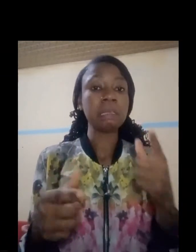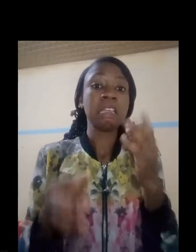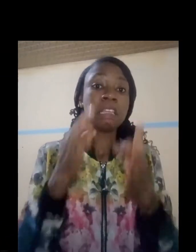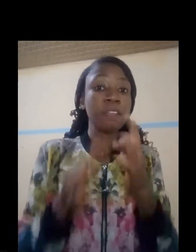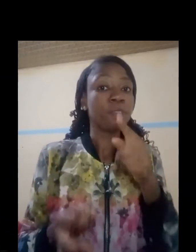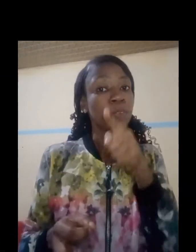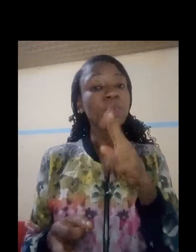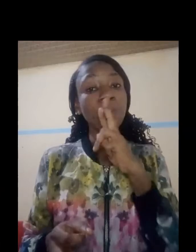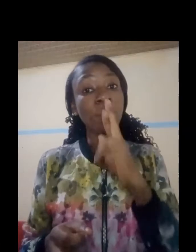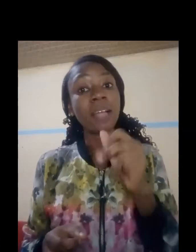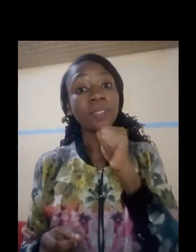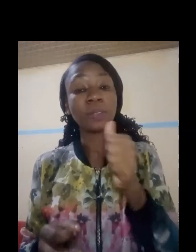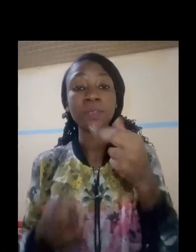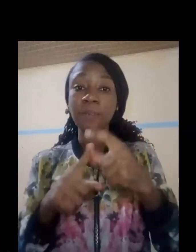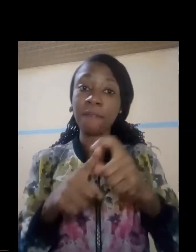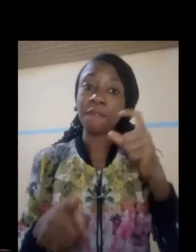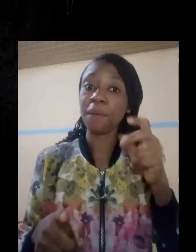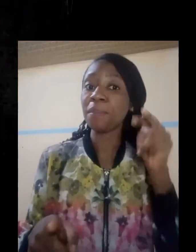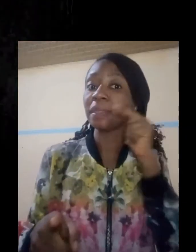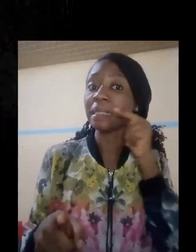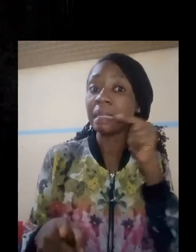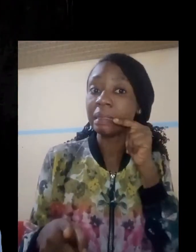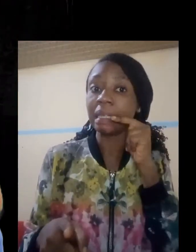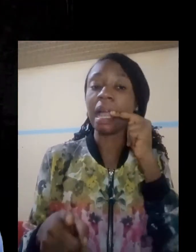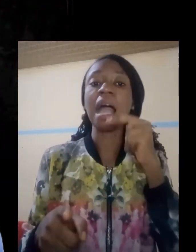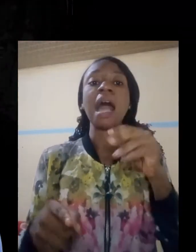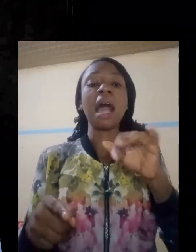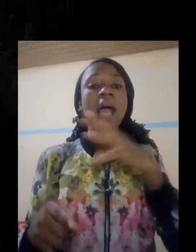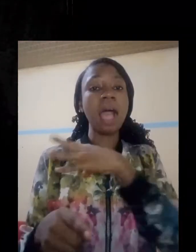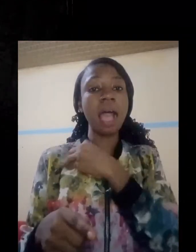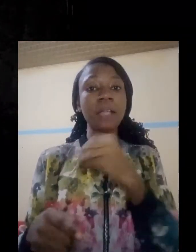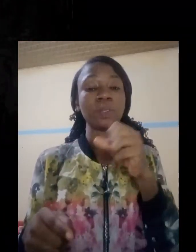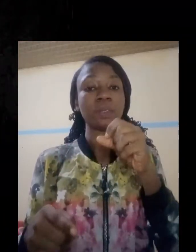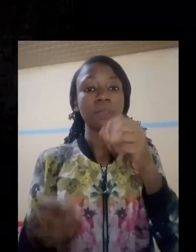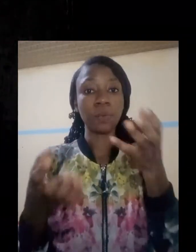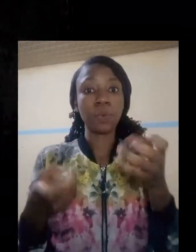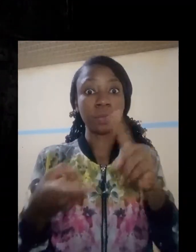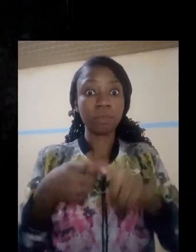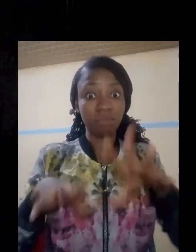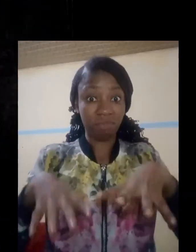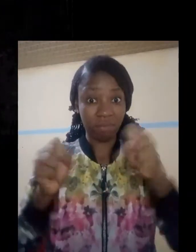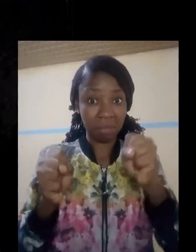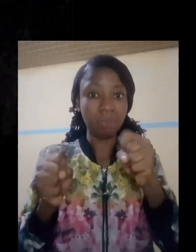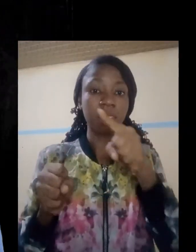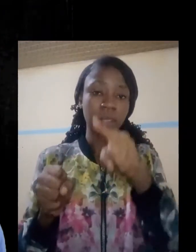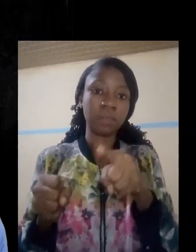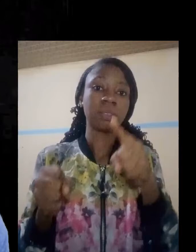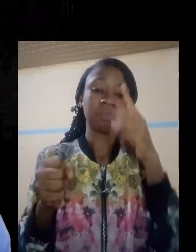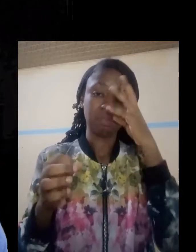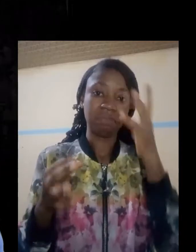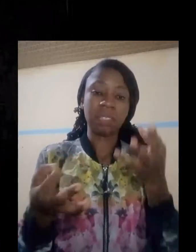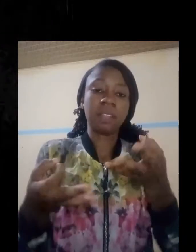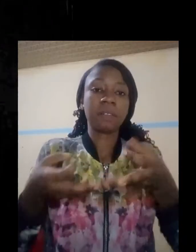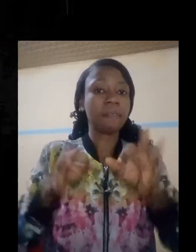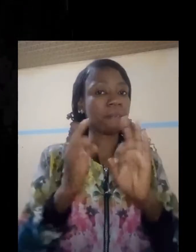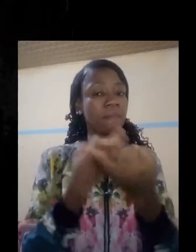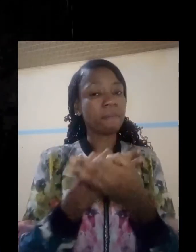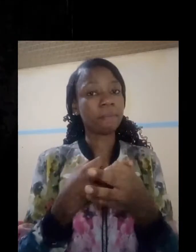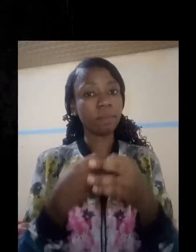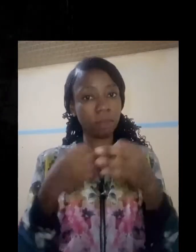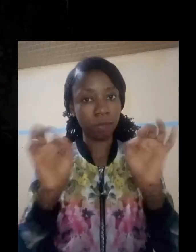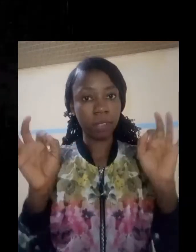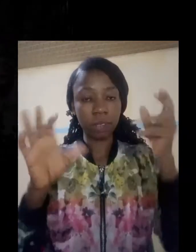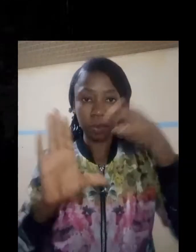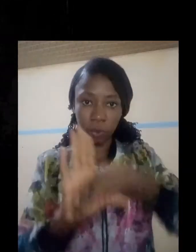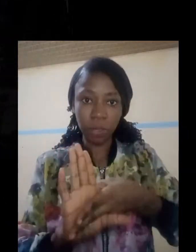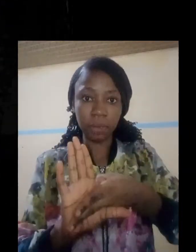want to take this course, you are very free because the course is online and you can take the course from wherever you are.